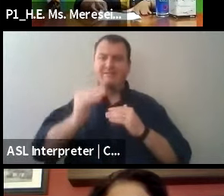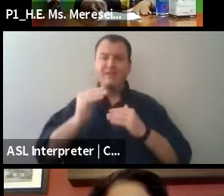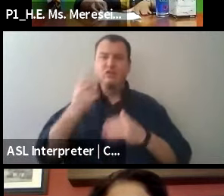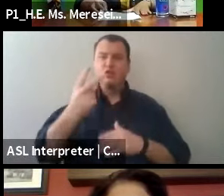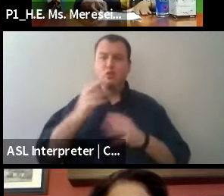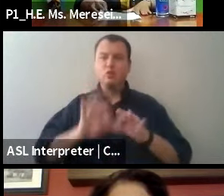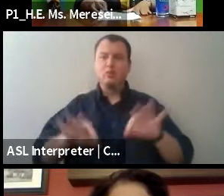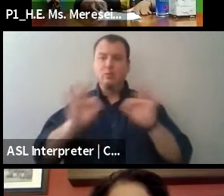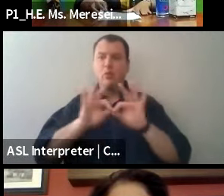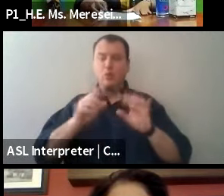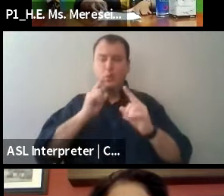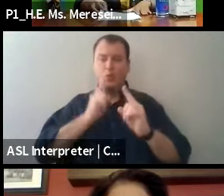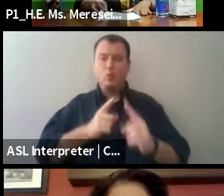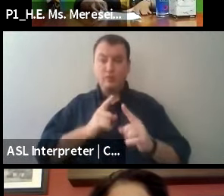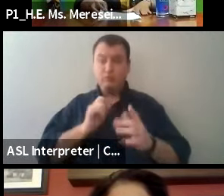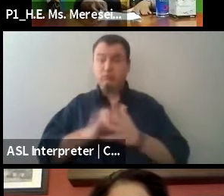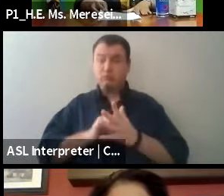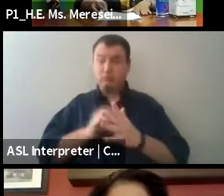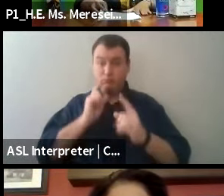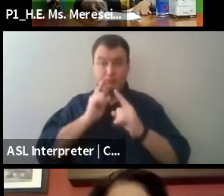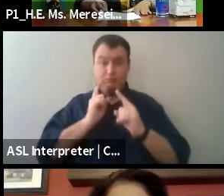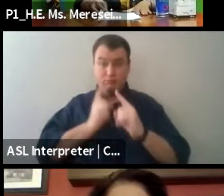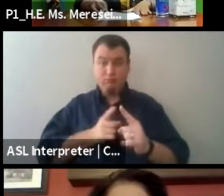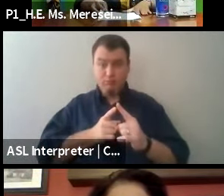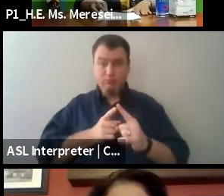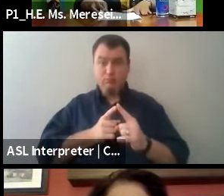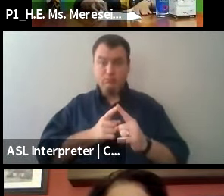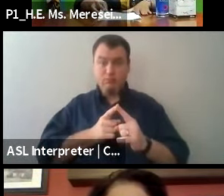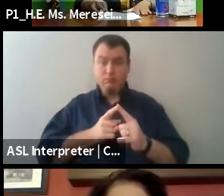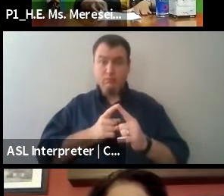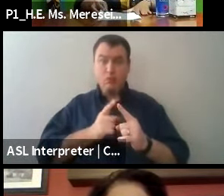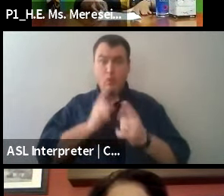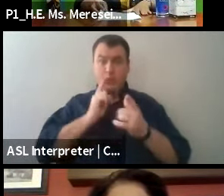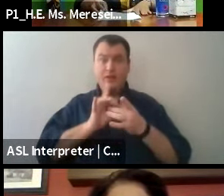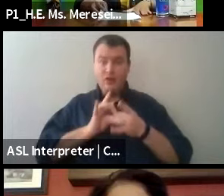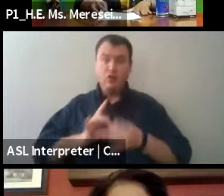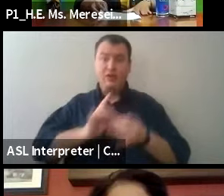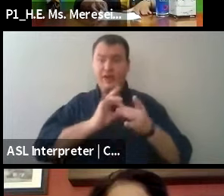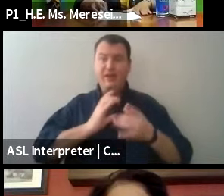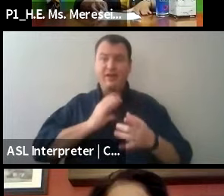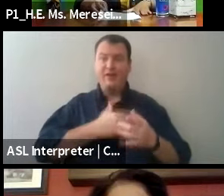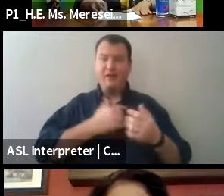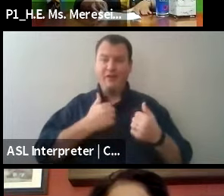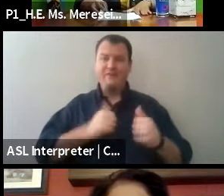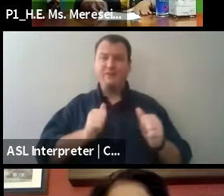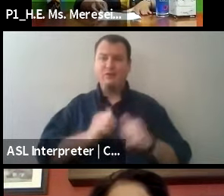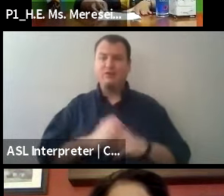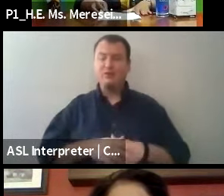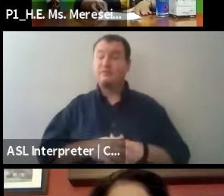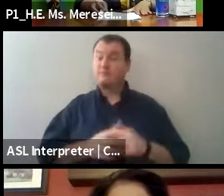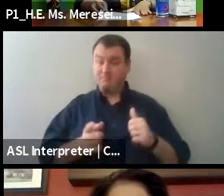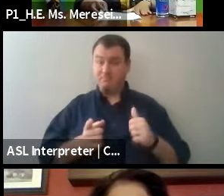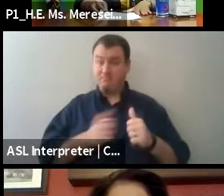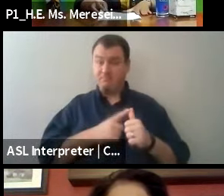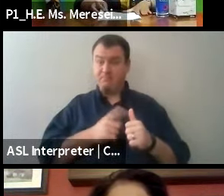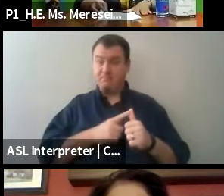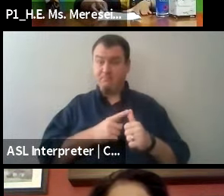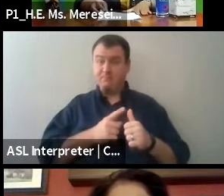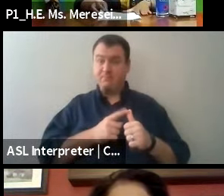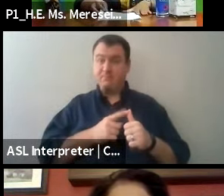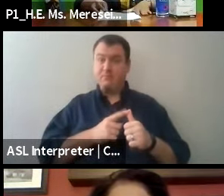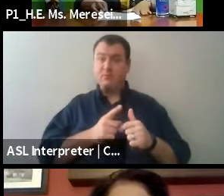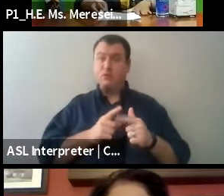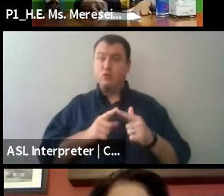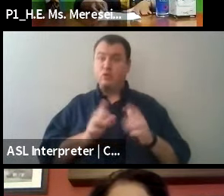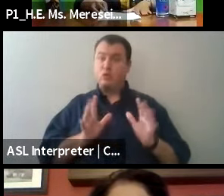goals. And these goals really will unite our efforts First, to drive forward